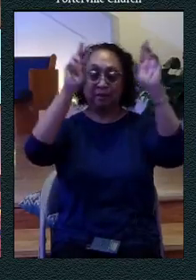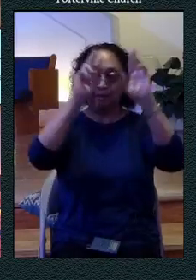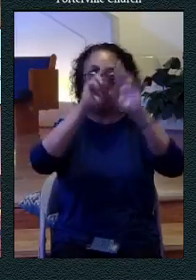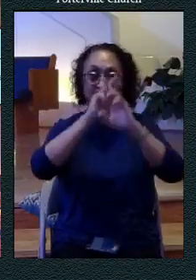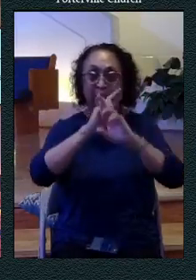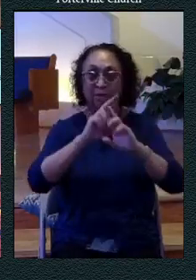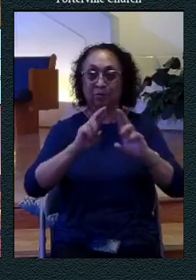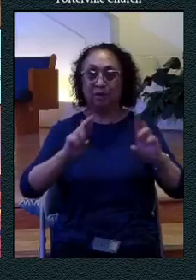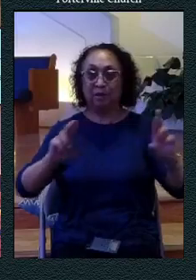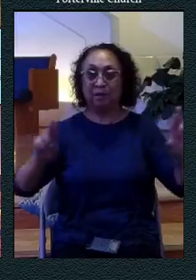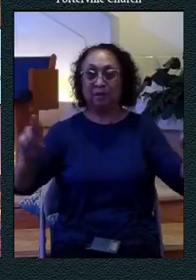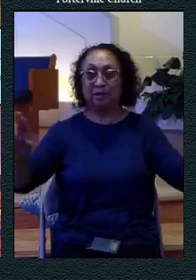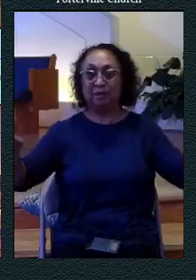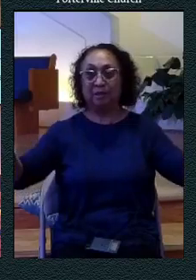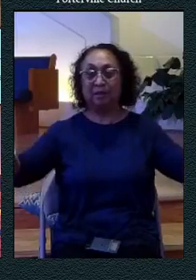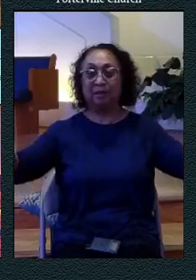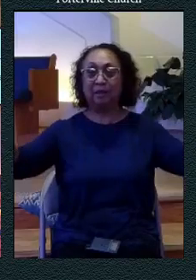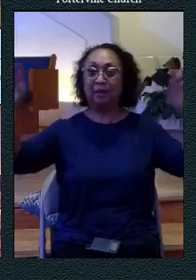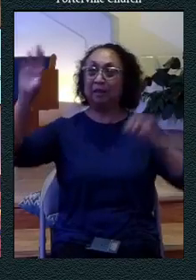redeemed,